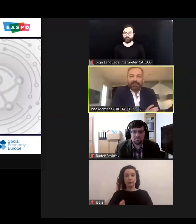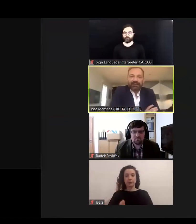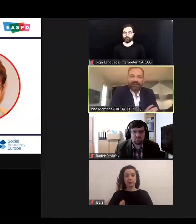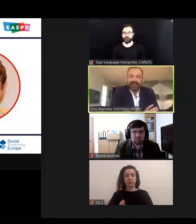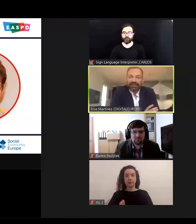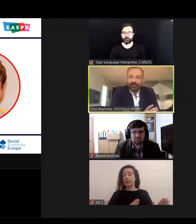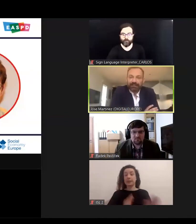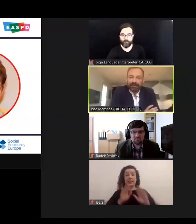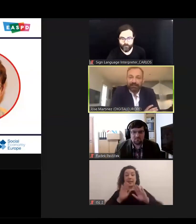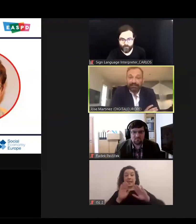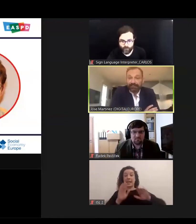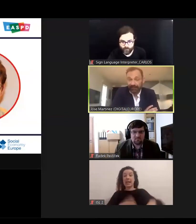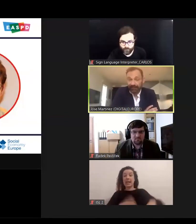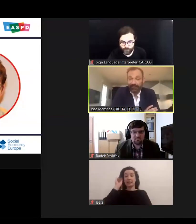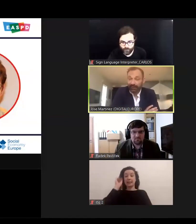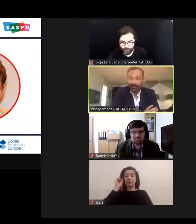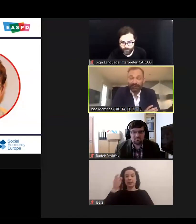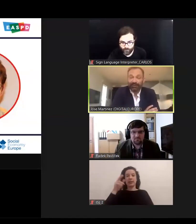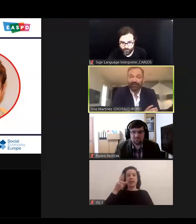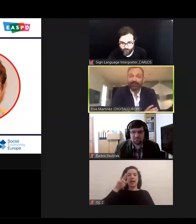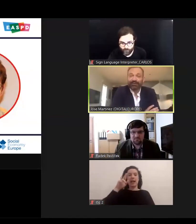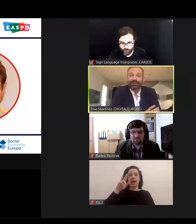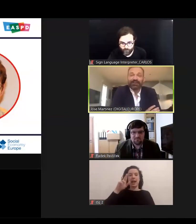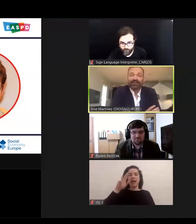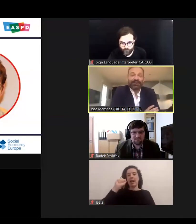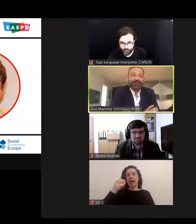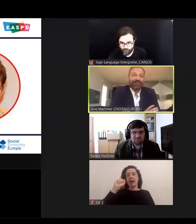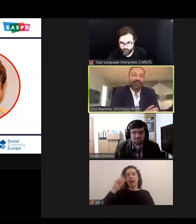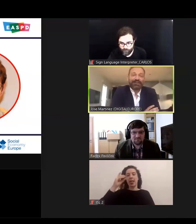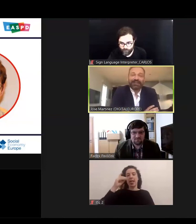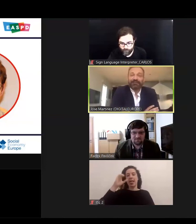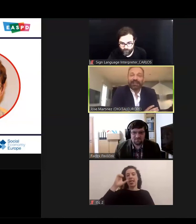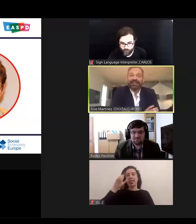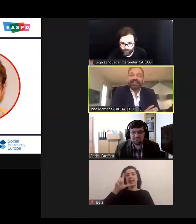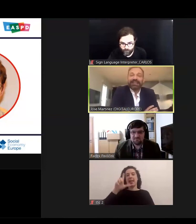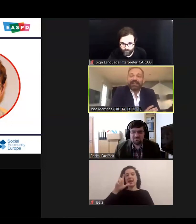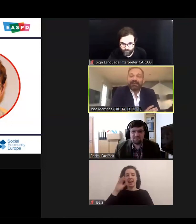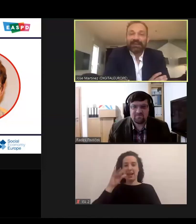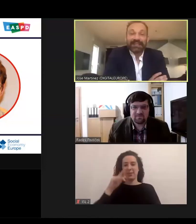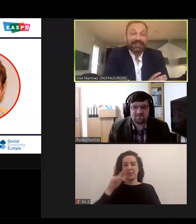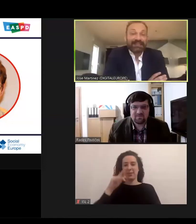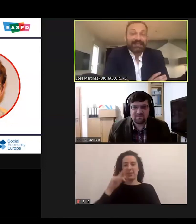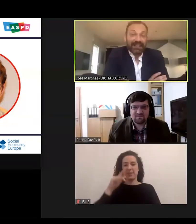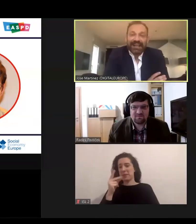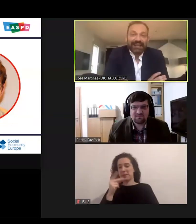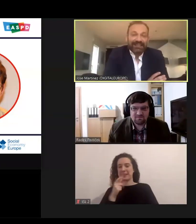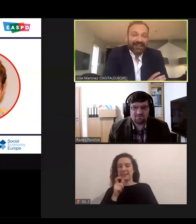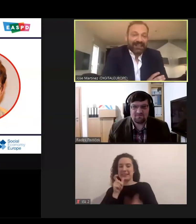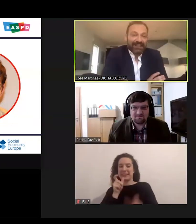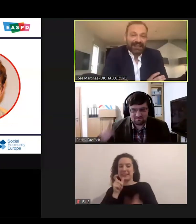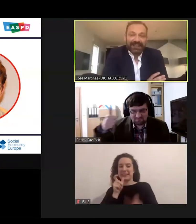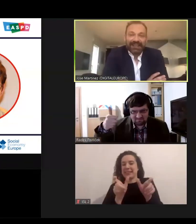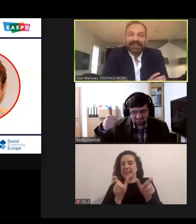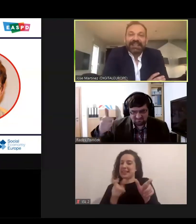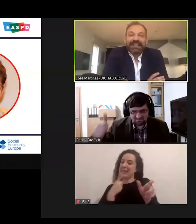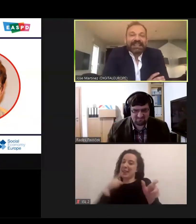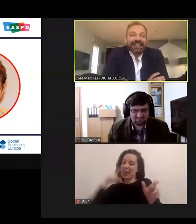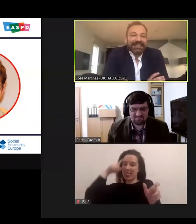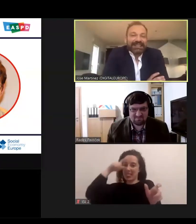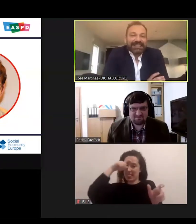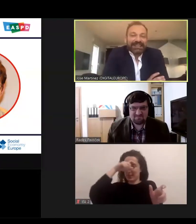sure that their development and design processes take accessibility into account, then their products and services will be